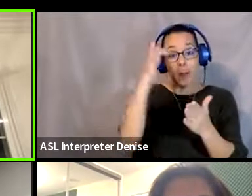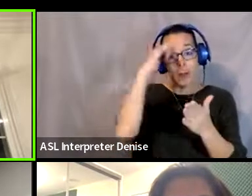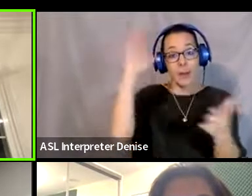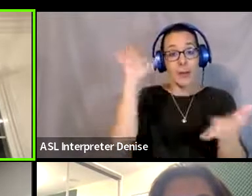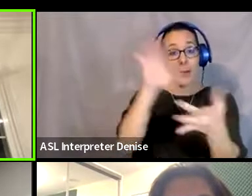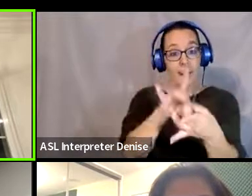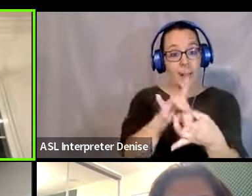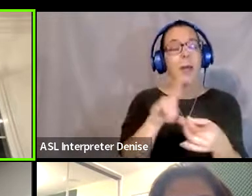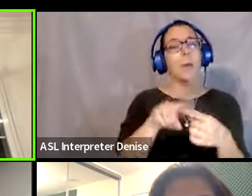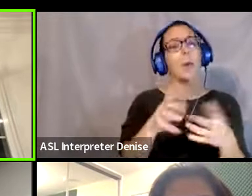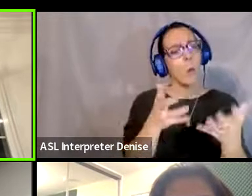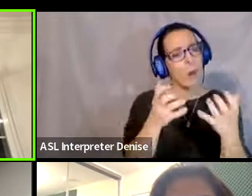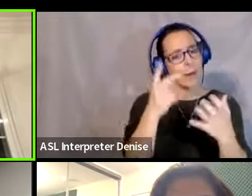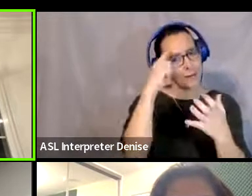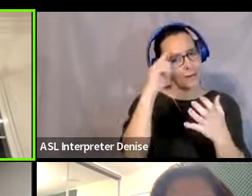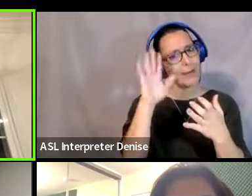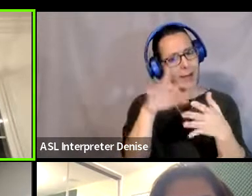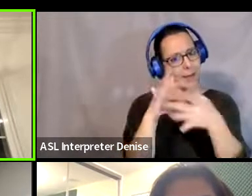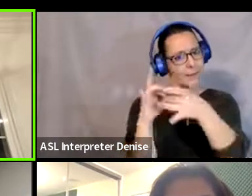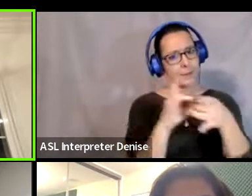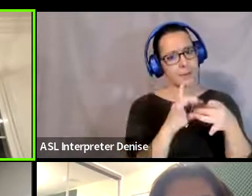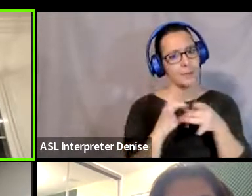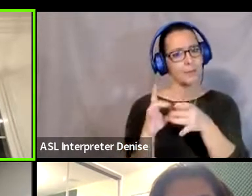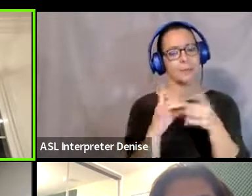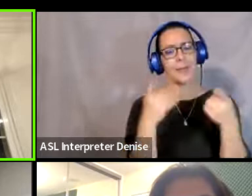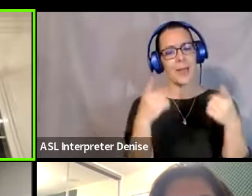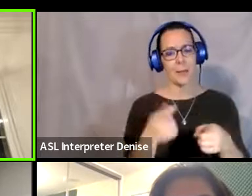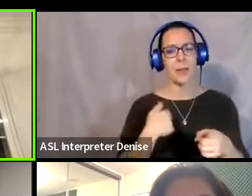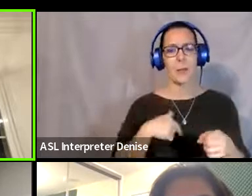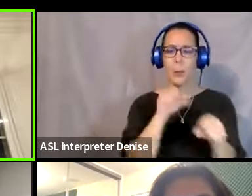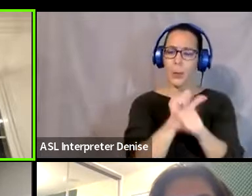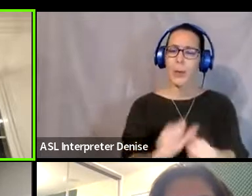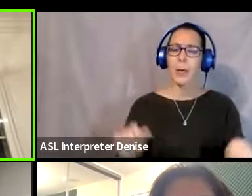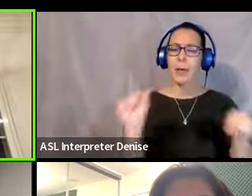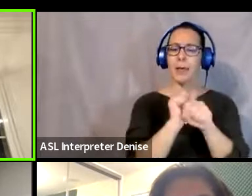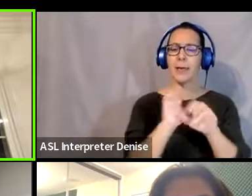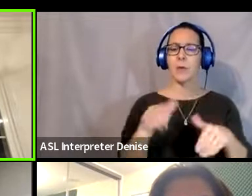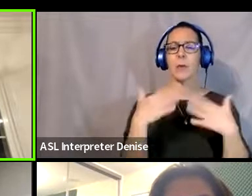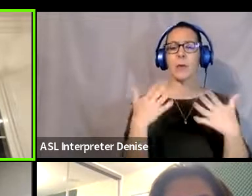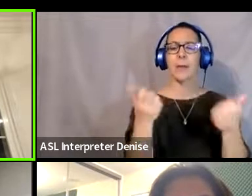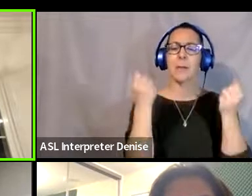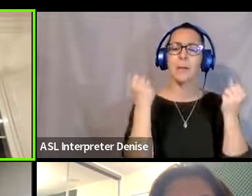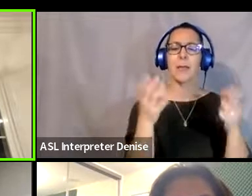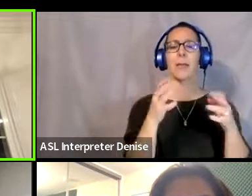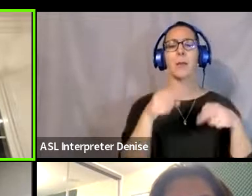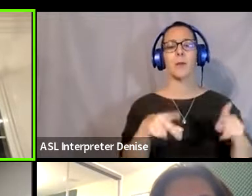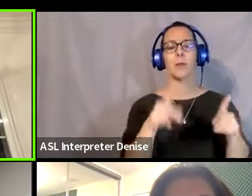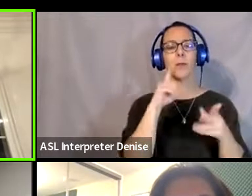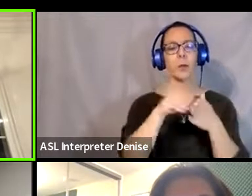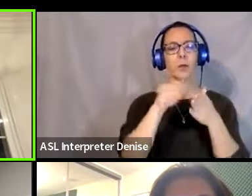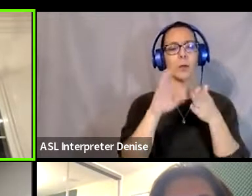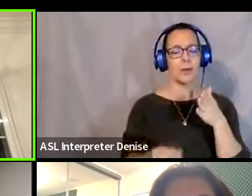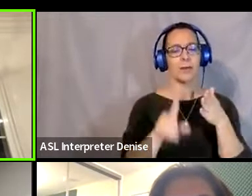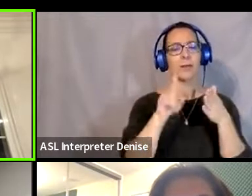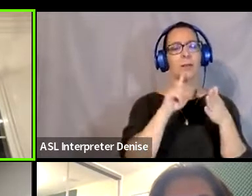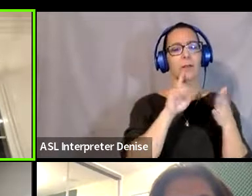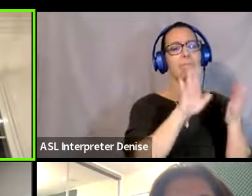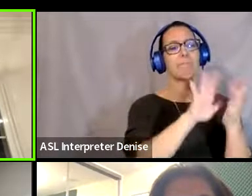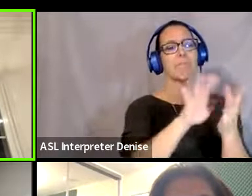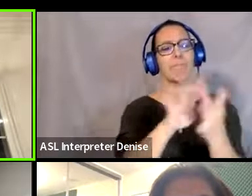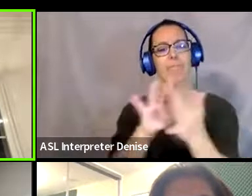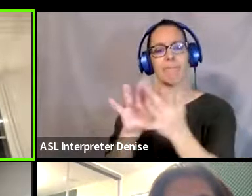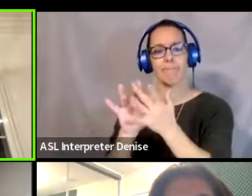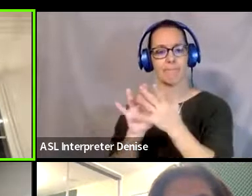those opportunities. And we're working very hard to provide a multitude of opportunities for student connectivity. I'd love to be able to say that we